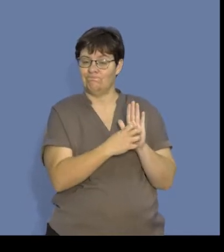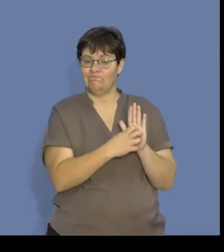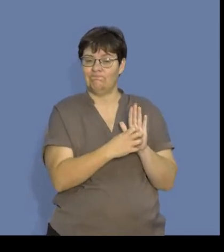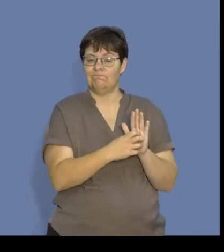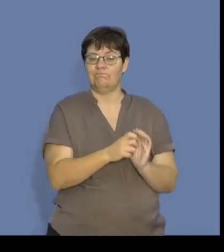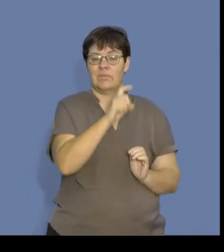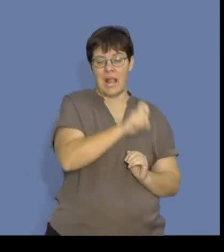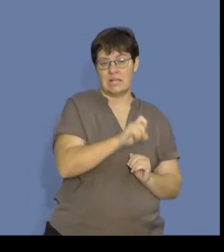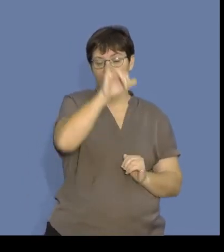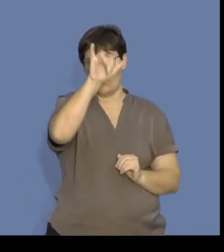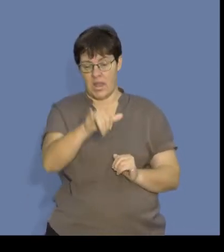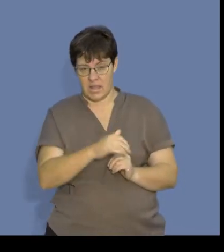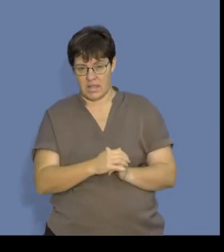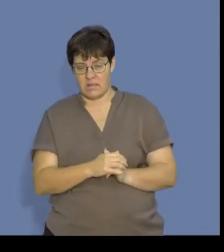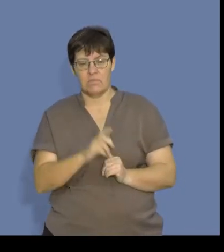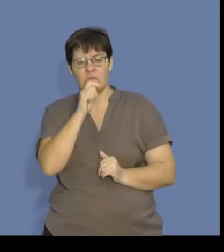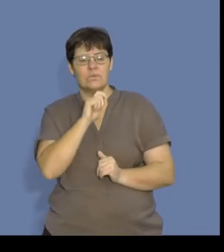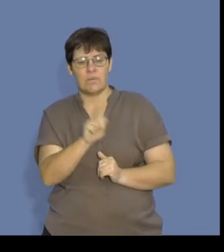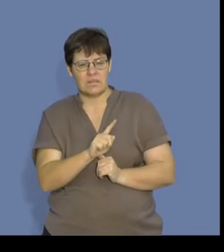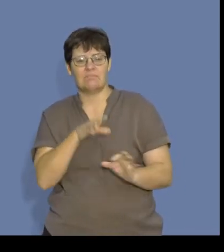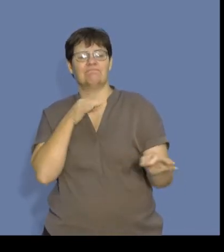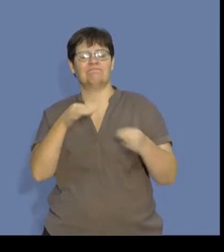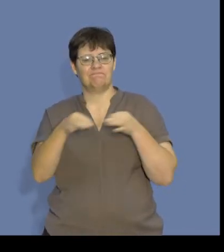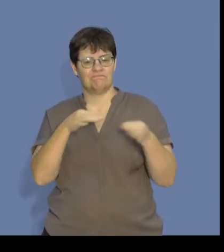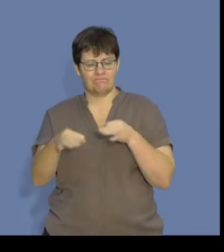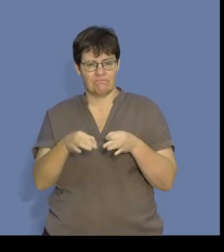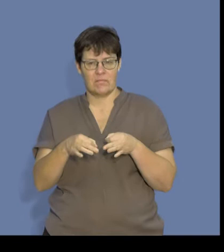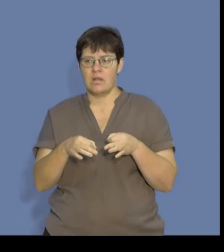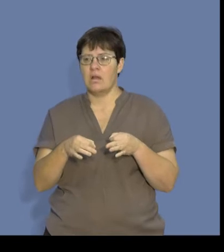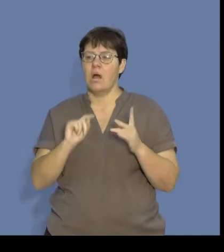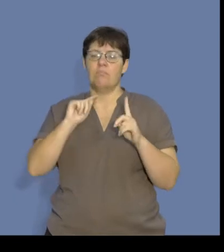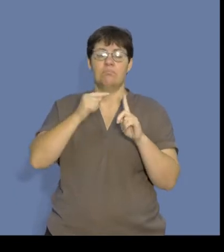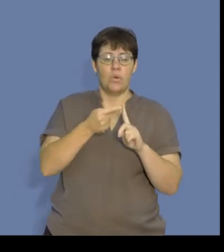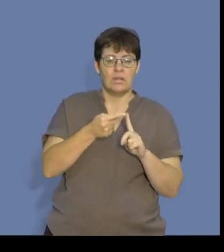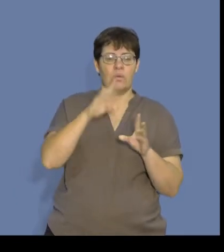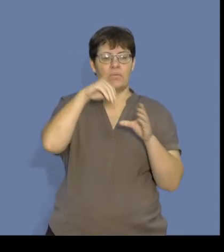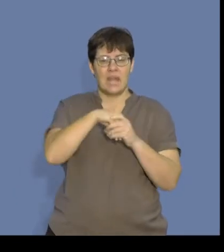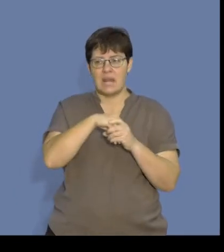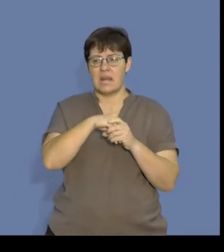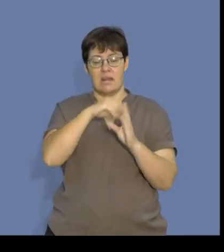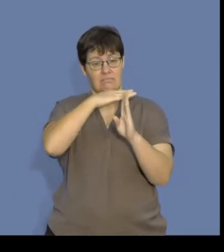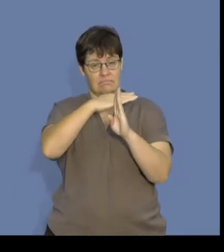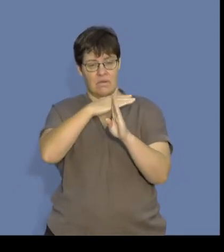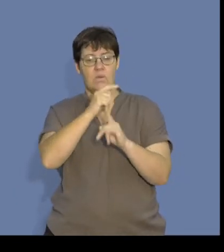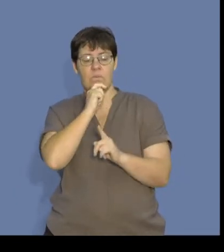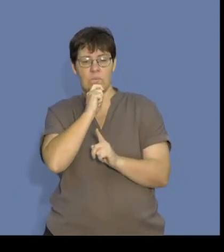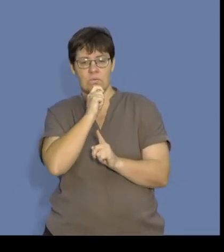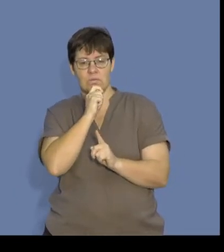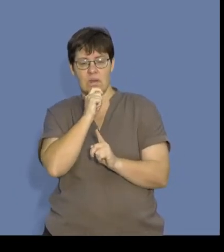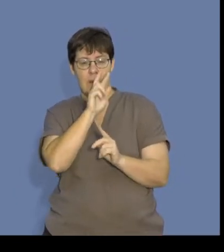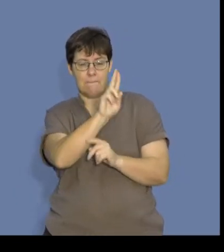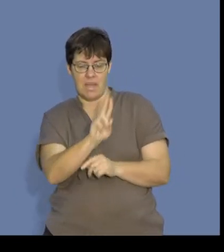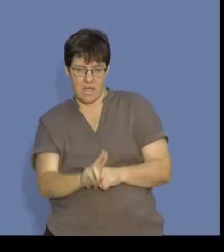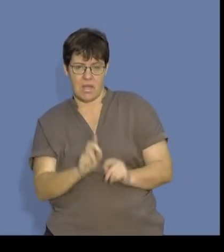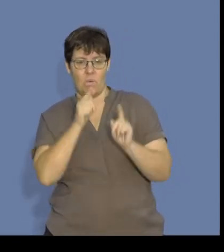the x-axis and the y-axis are used to describe any point in the plane using an ordered